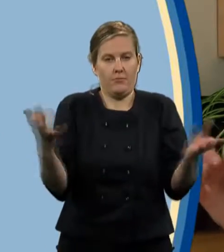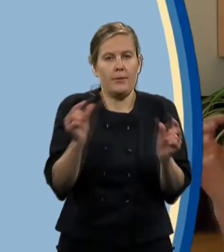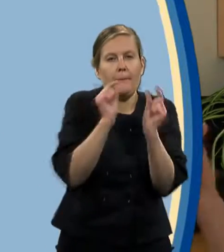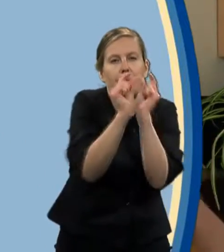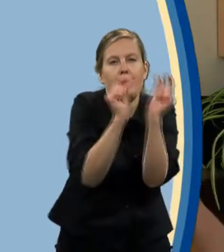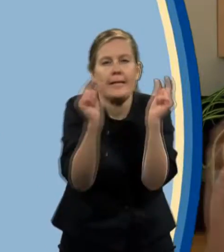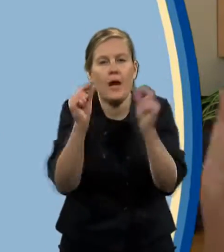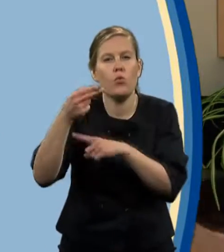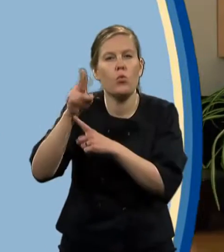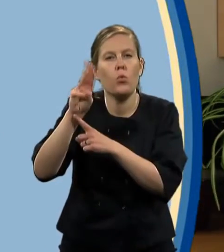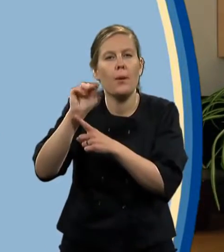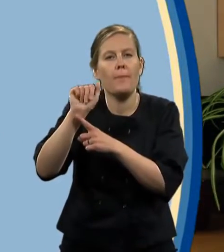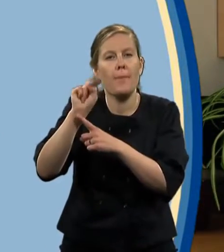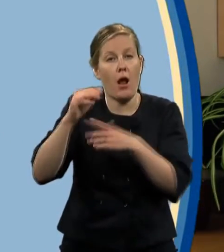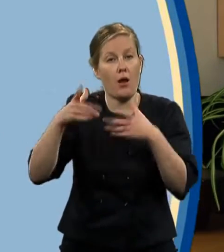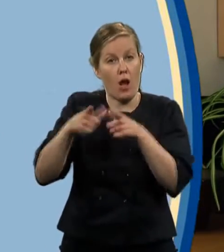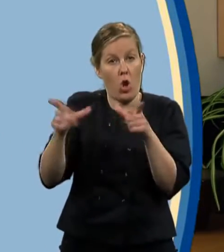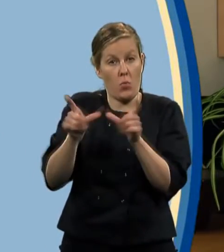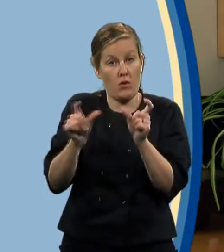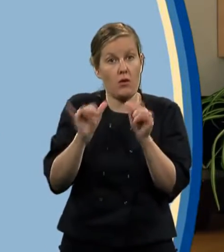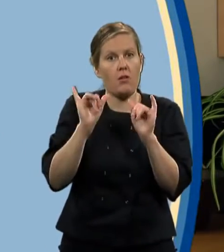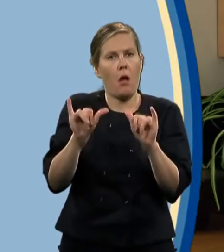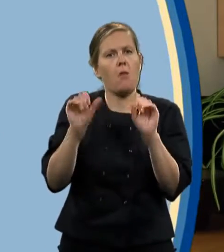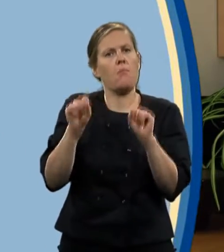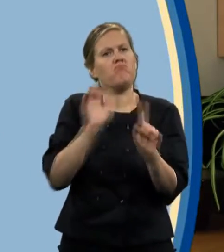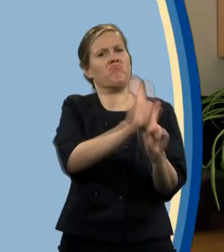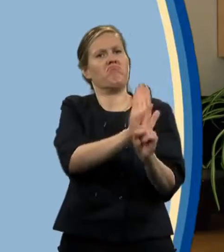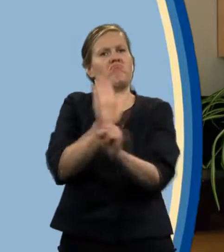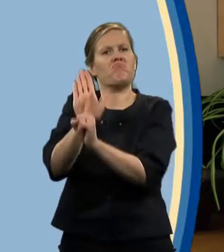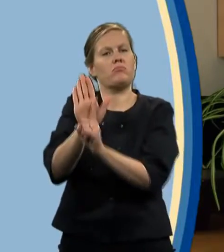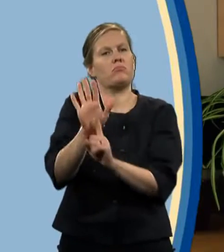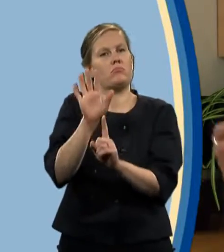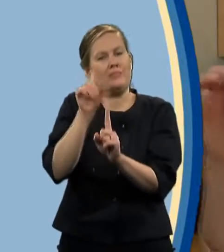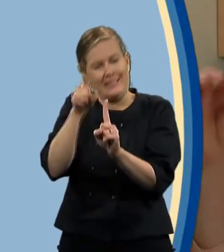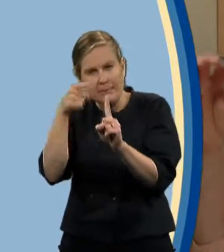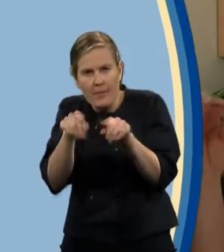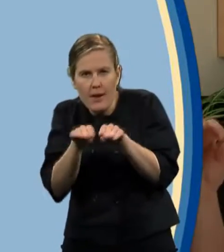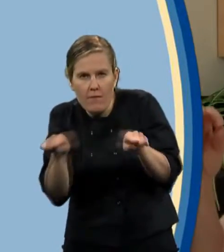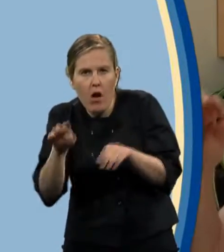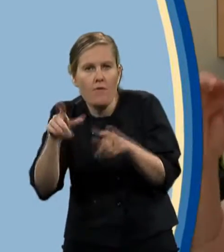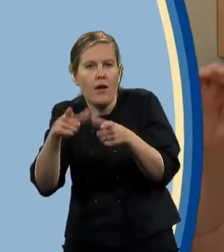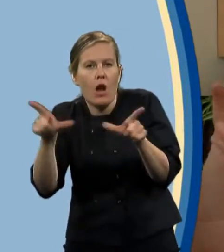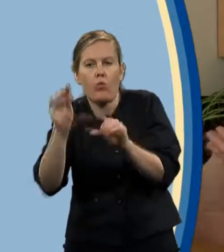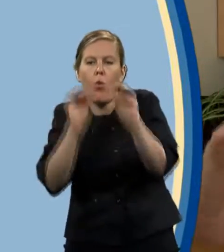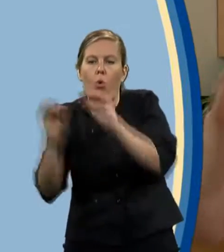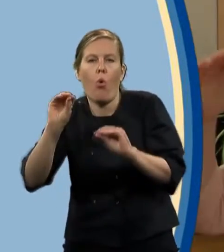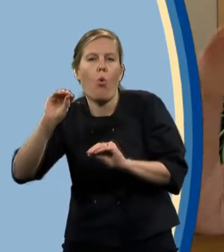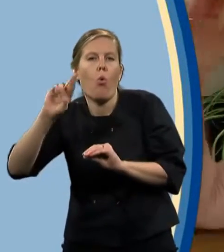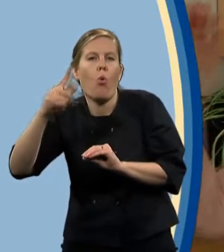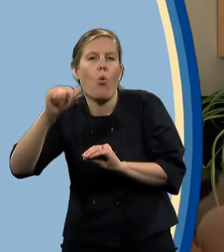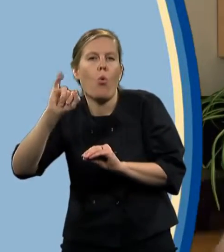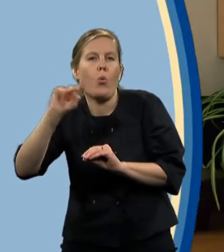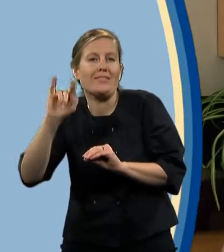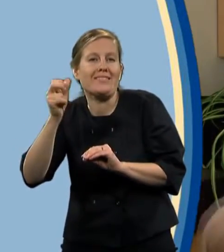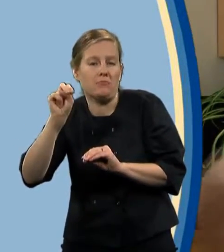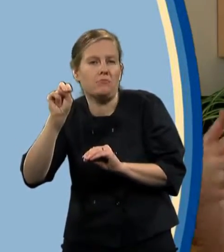them parts of human language that were unique to very specific levels of